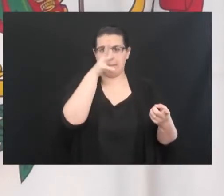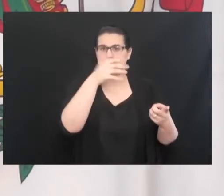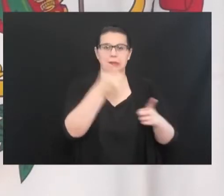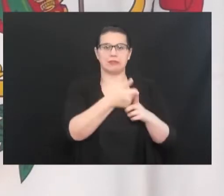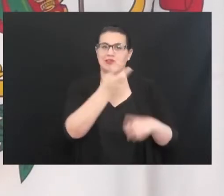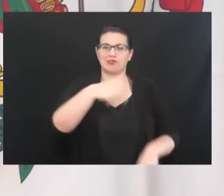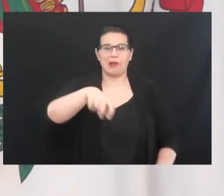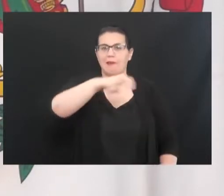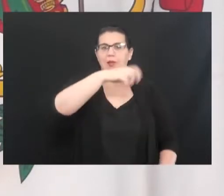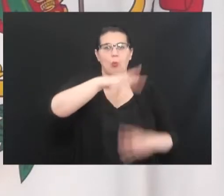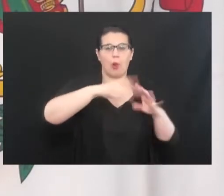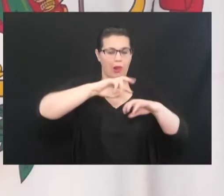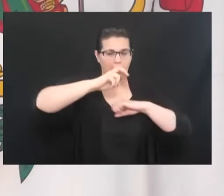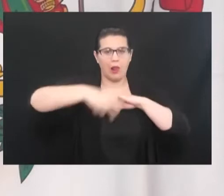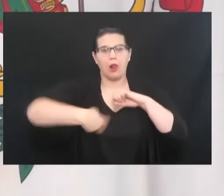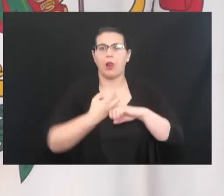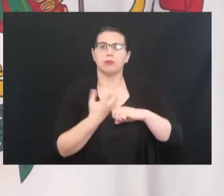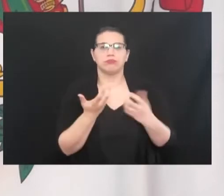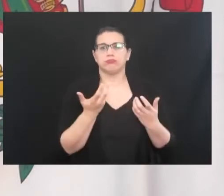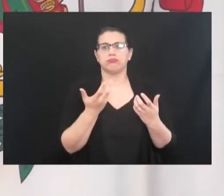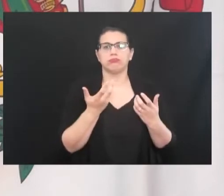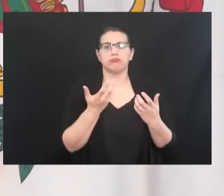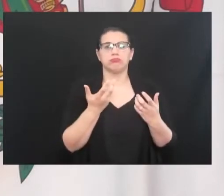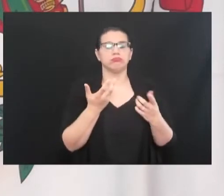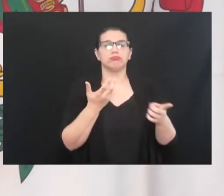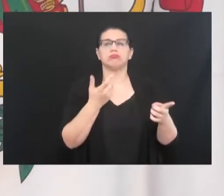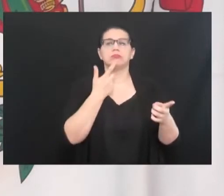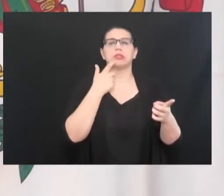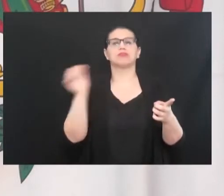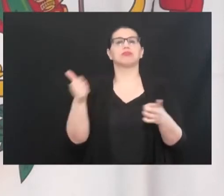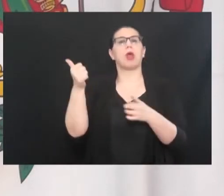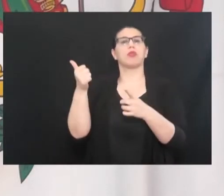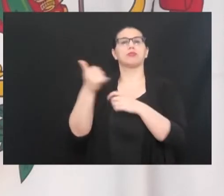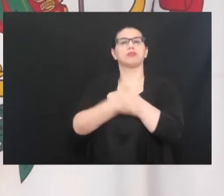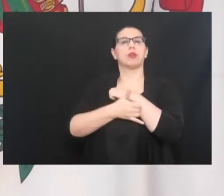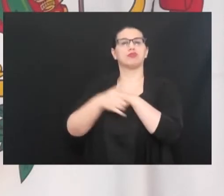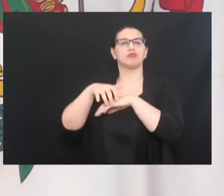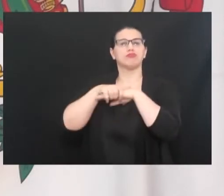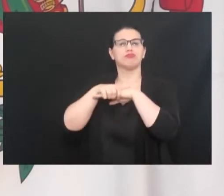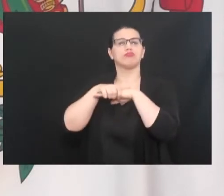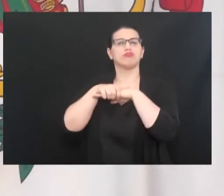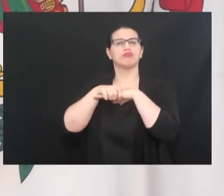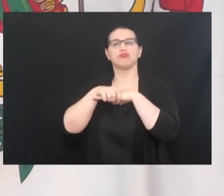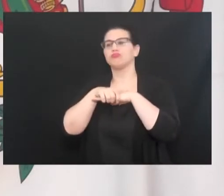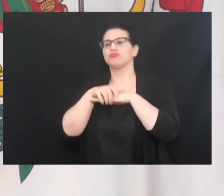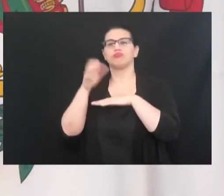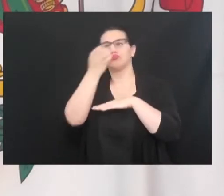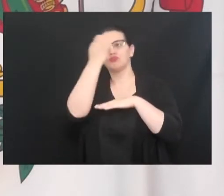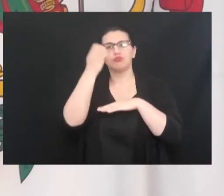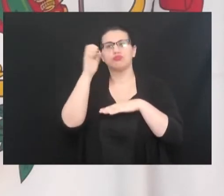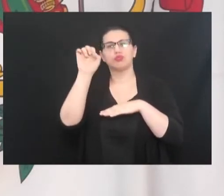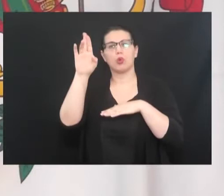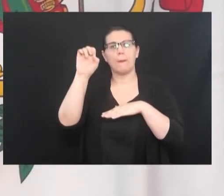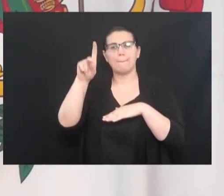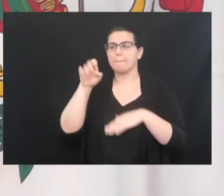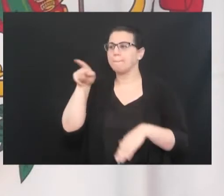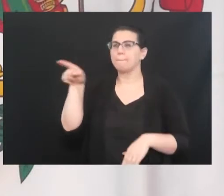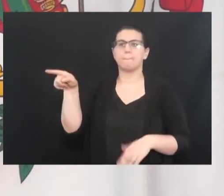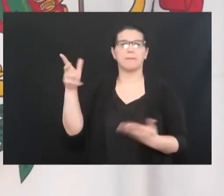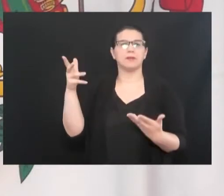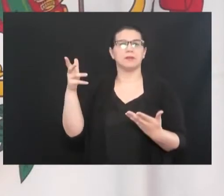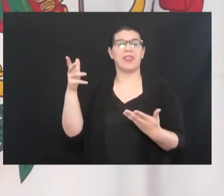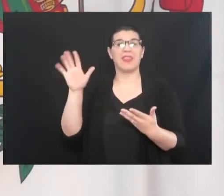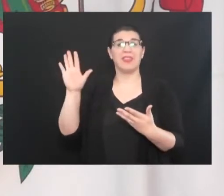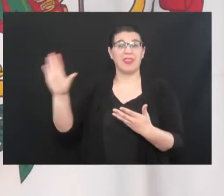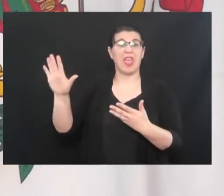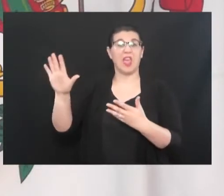says, you know, in Europe, especially England, you know, right now, this, you know, the variants that are